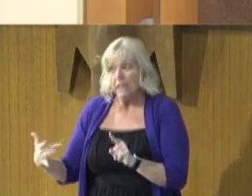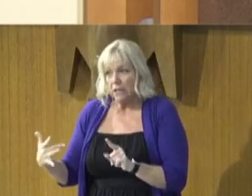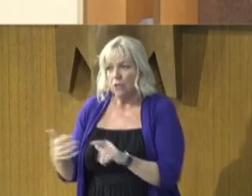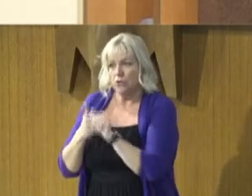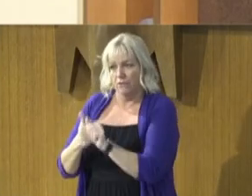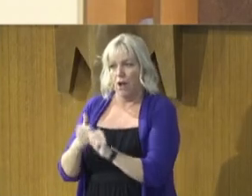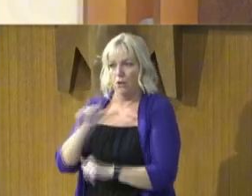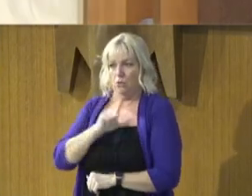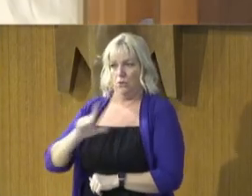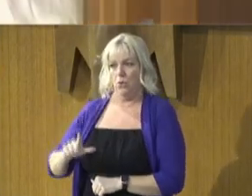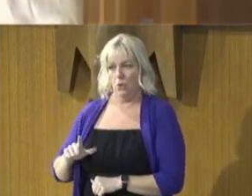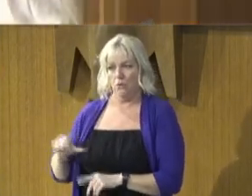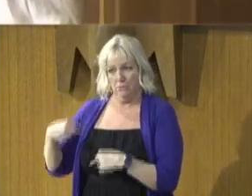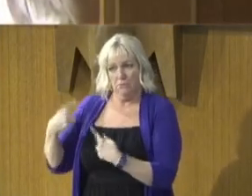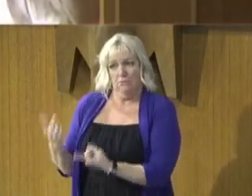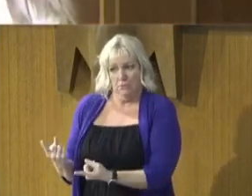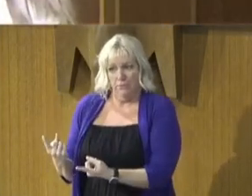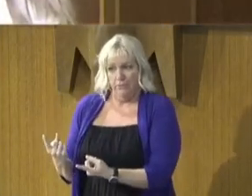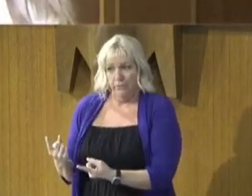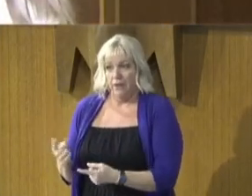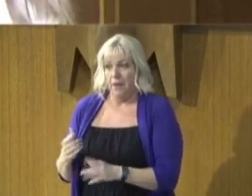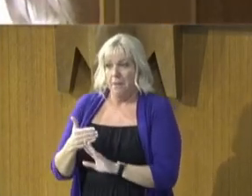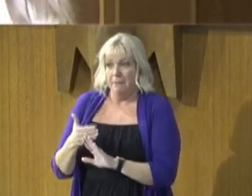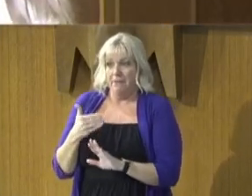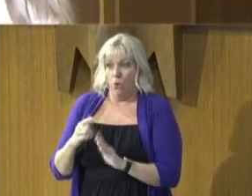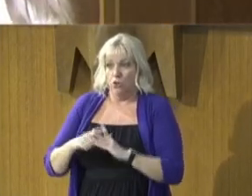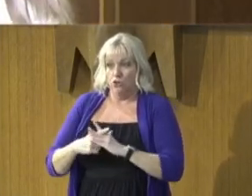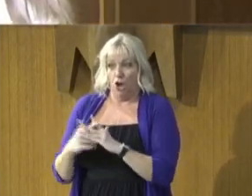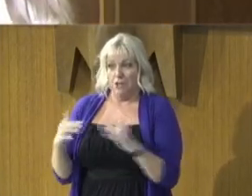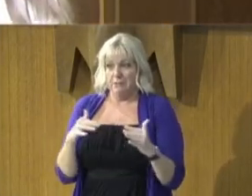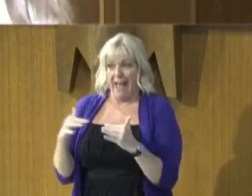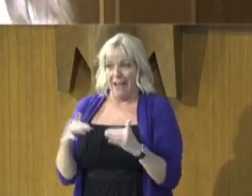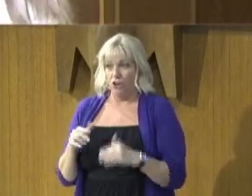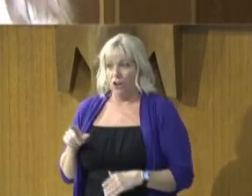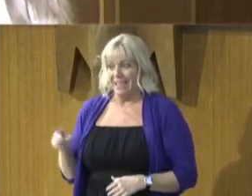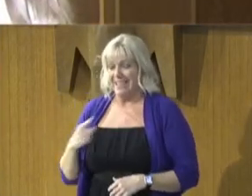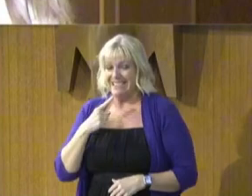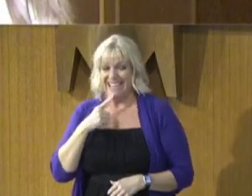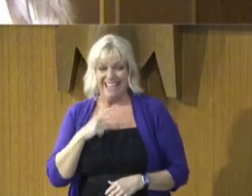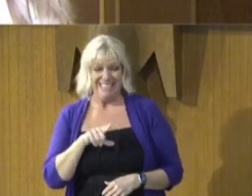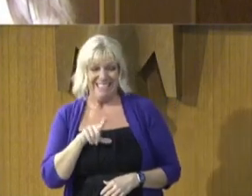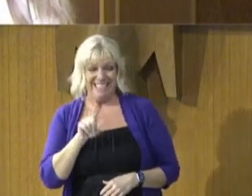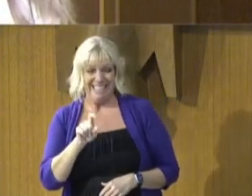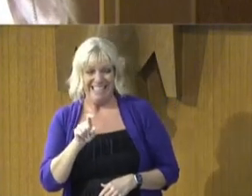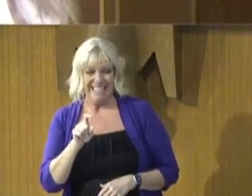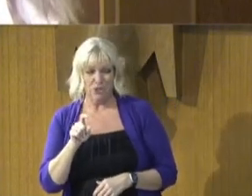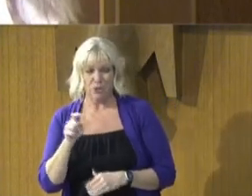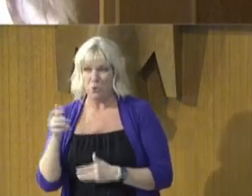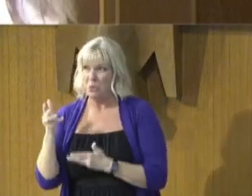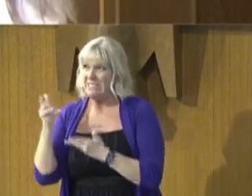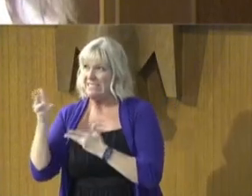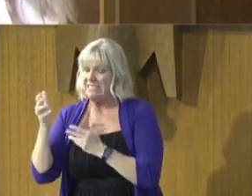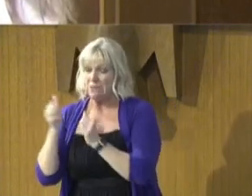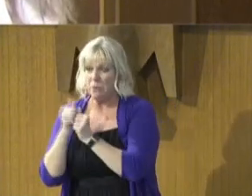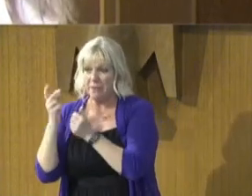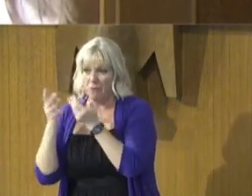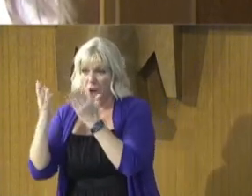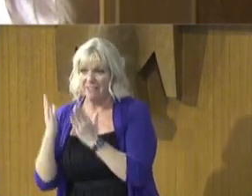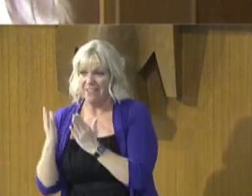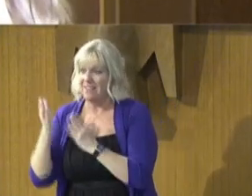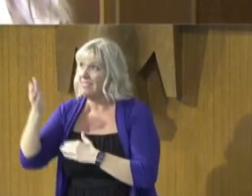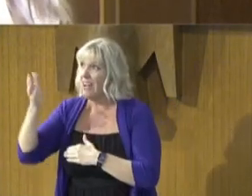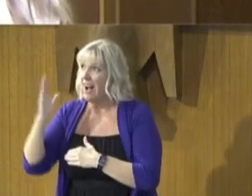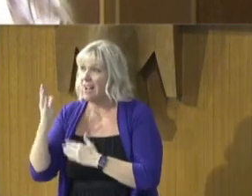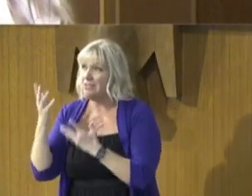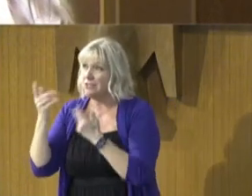Lord. So before he enters into battle, he wants to consult with the prophet of Yahweh to see if he can hear a word